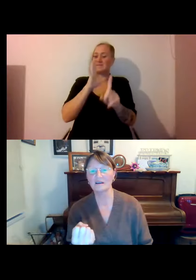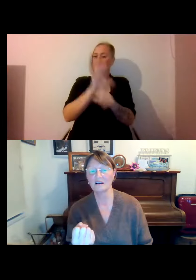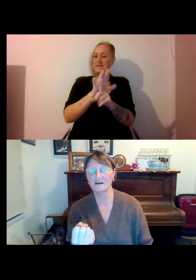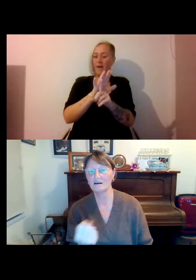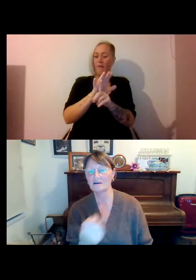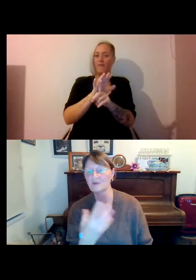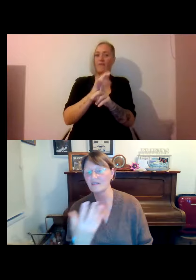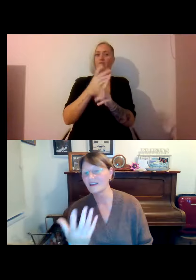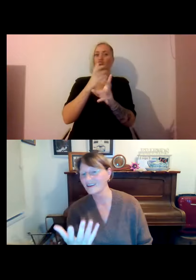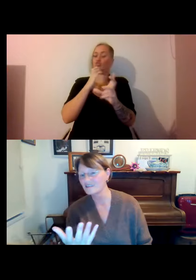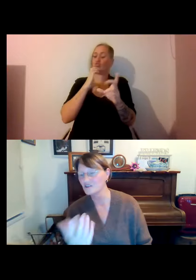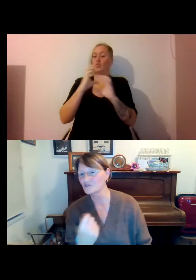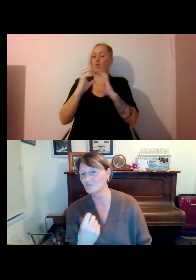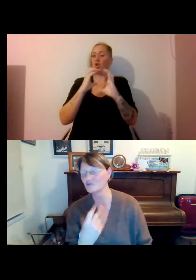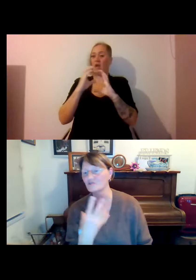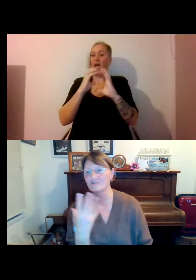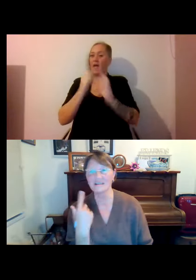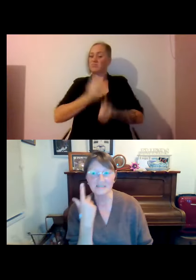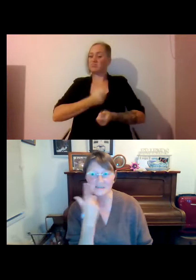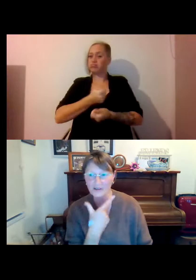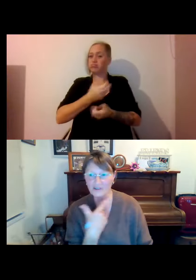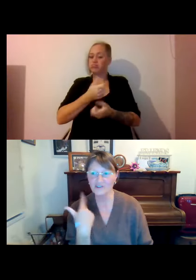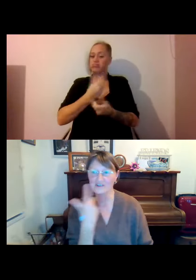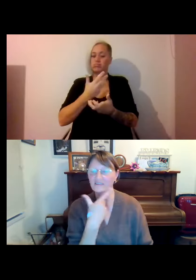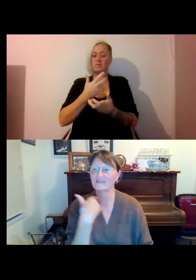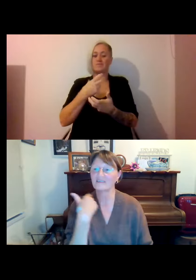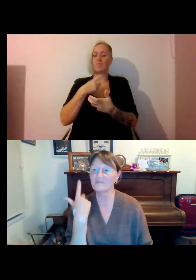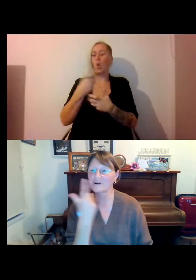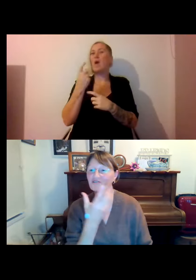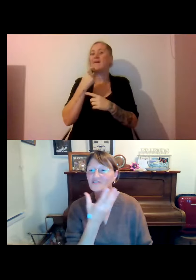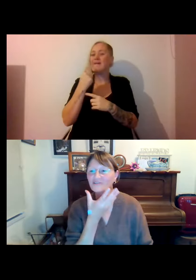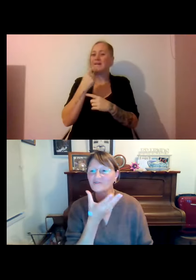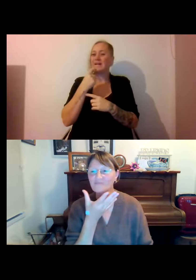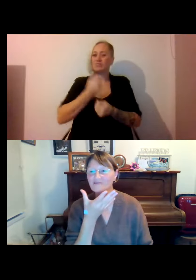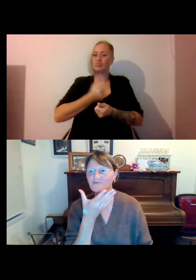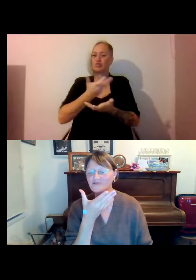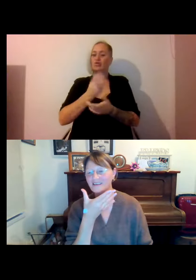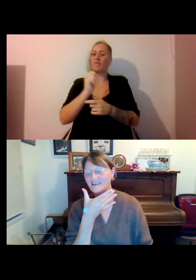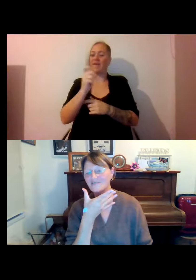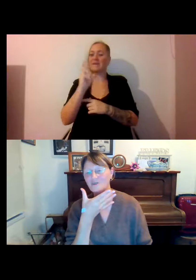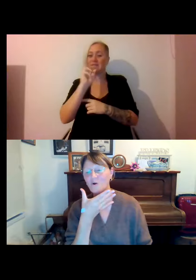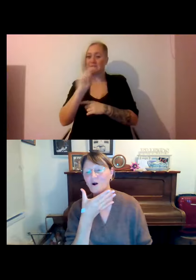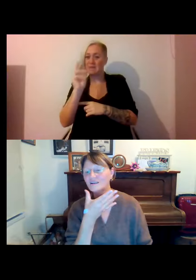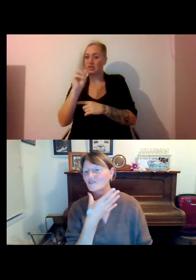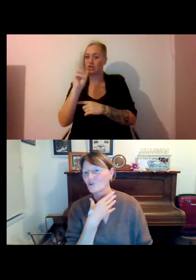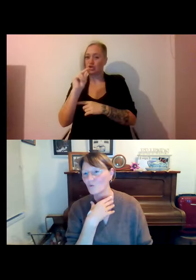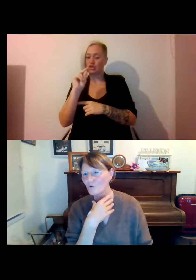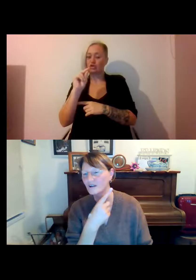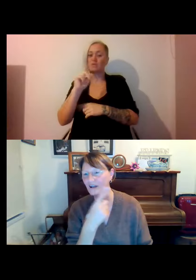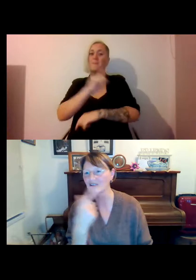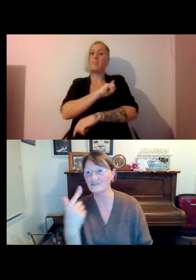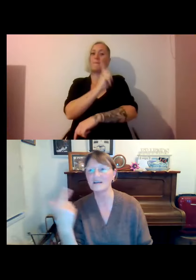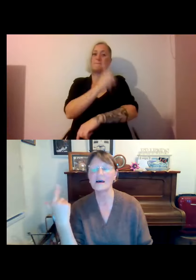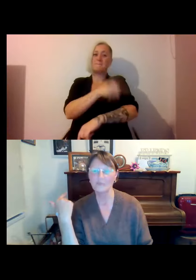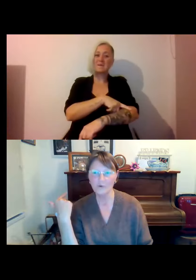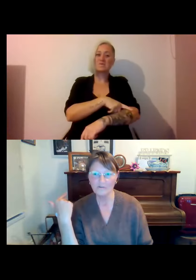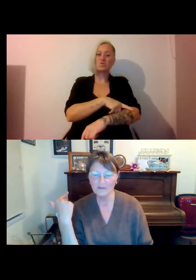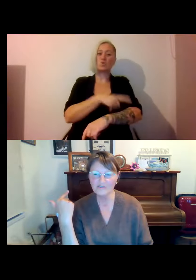expressively, they're easier to produce than speech. The muscles that are required and the